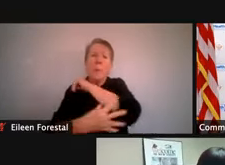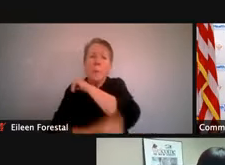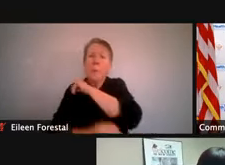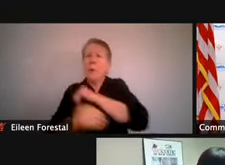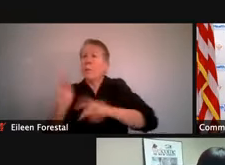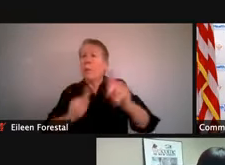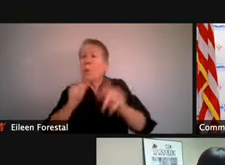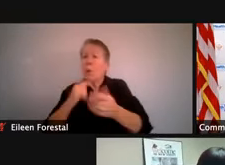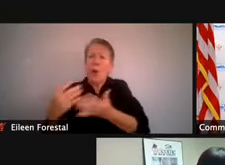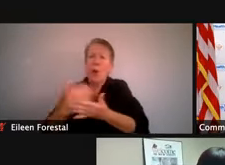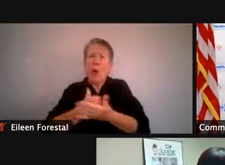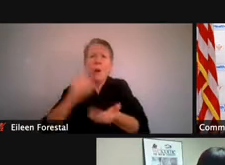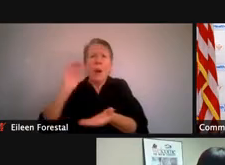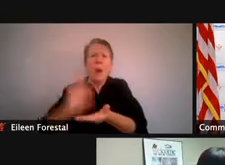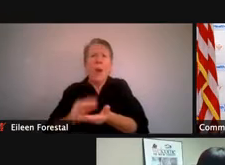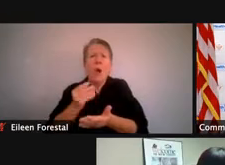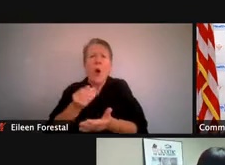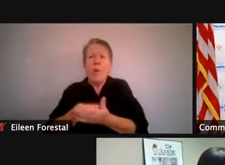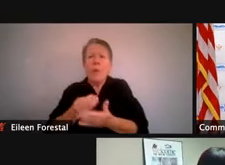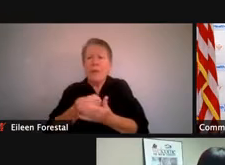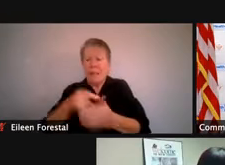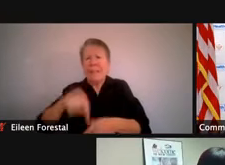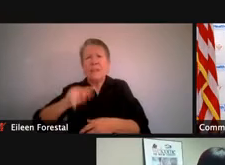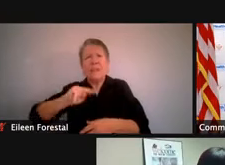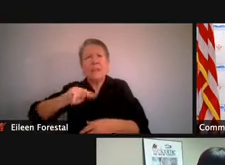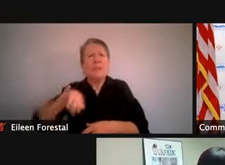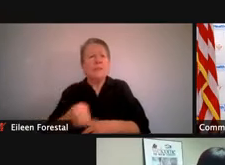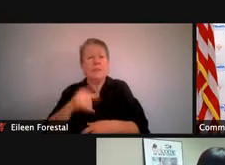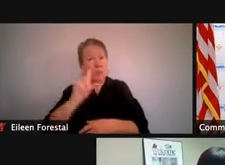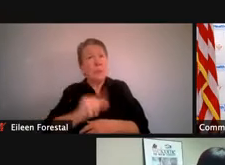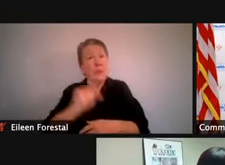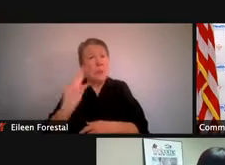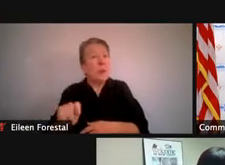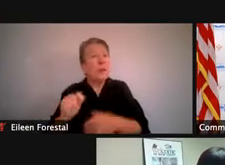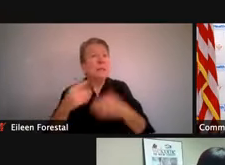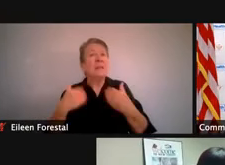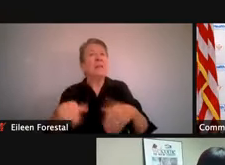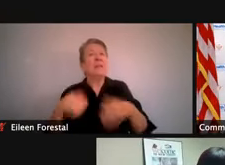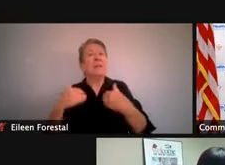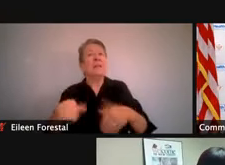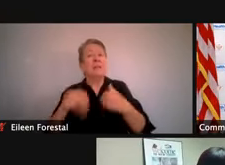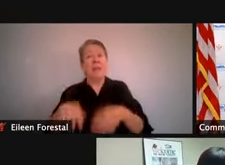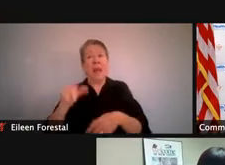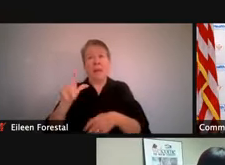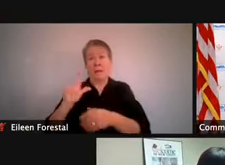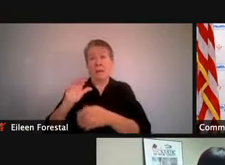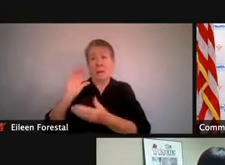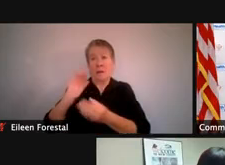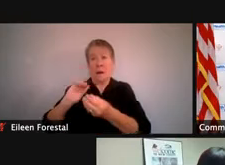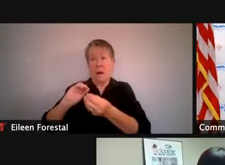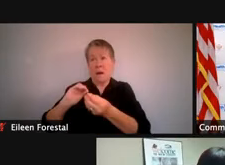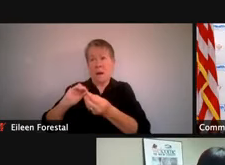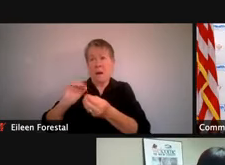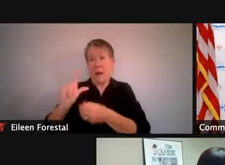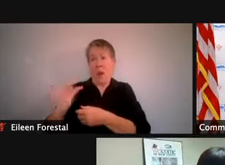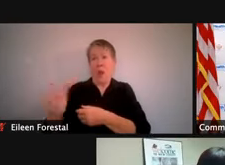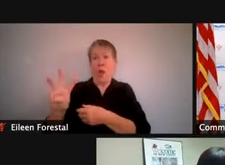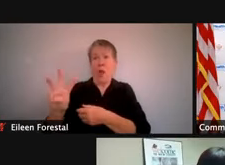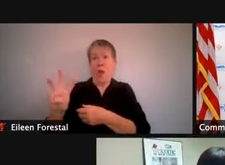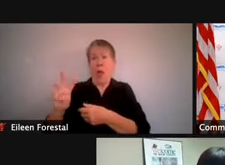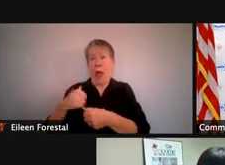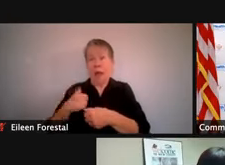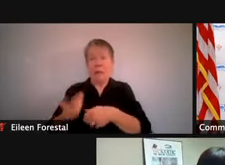It's the year 2020. We put this law into place. I signed it for a reason, and that is to get as